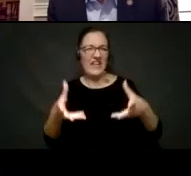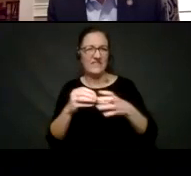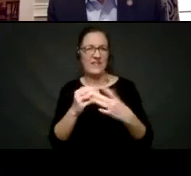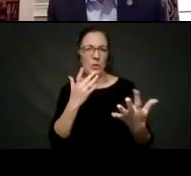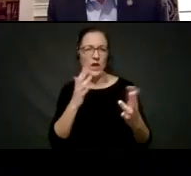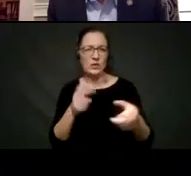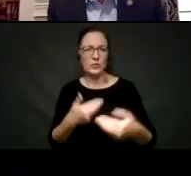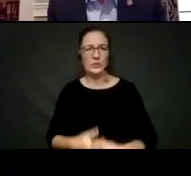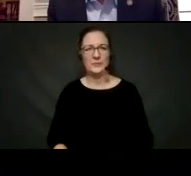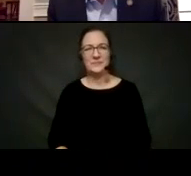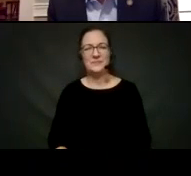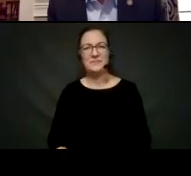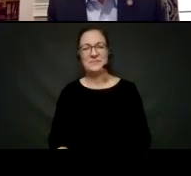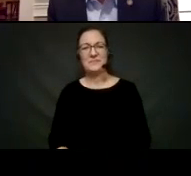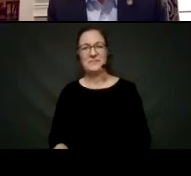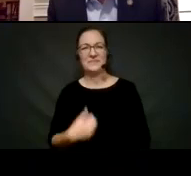can join. I'm seeing there